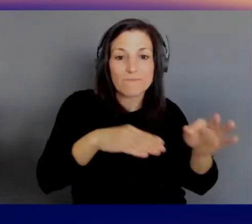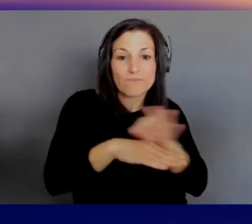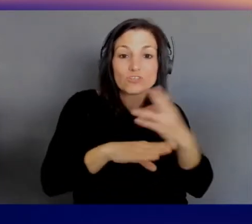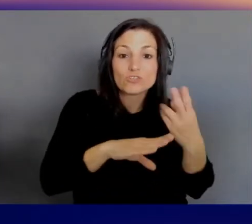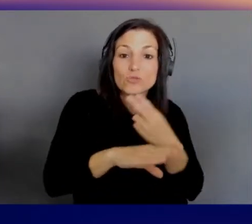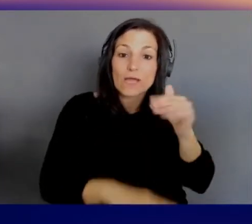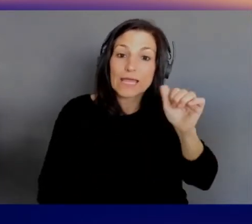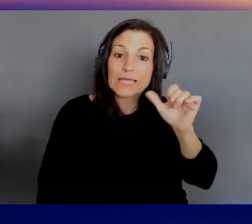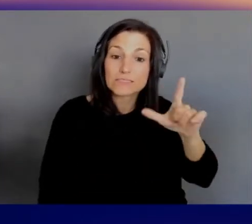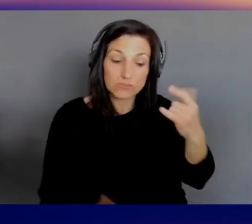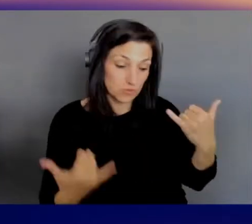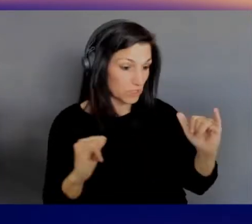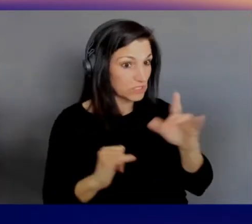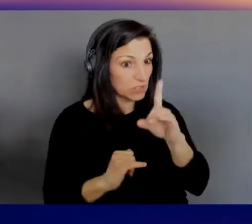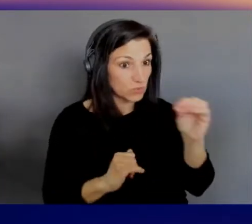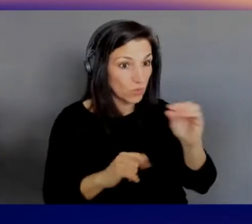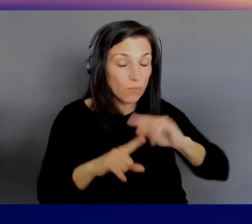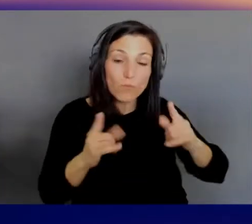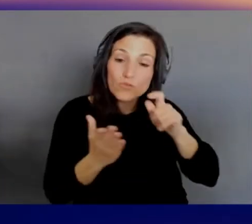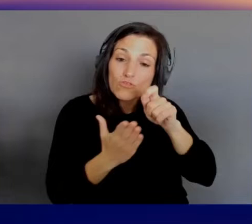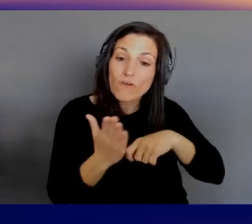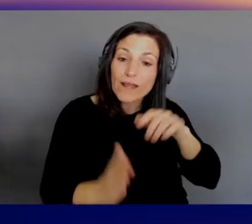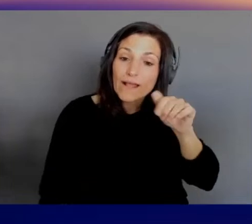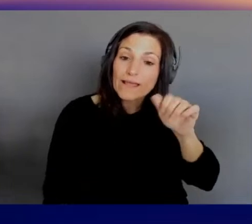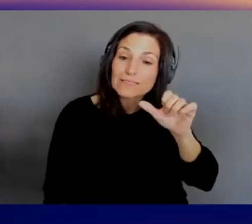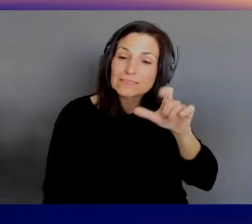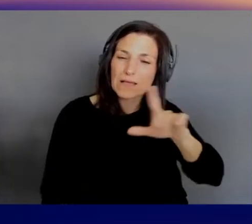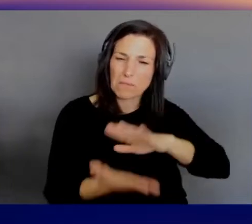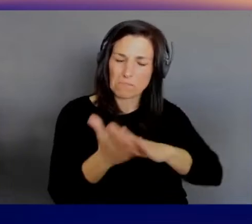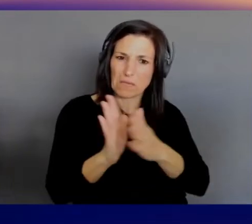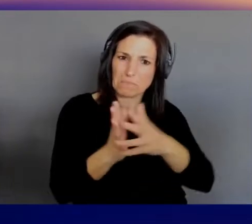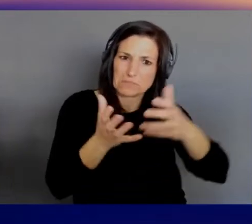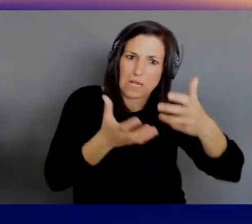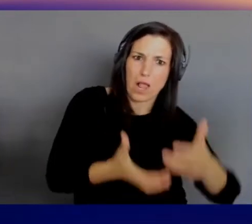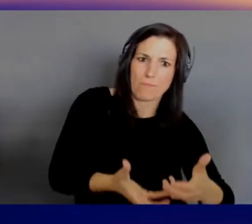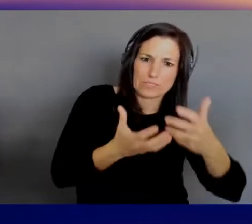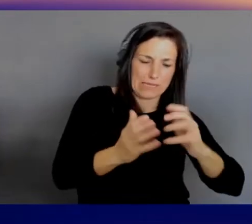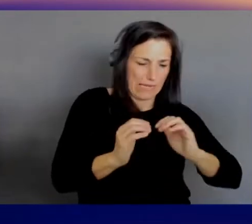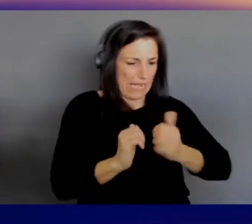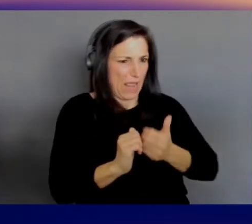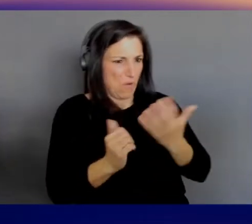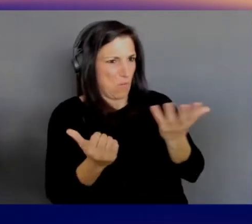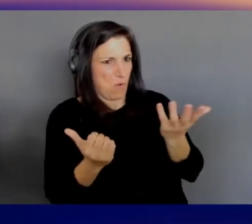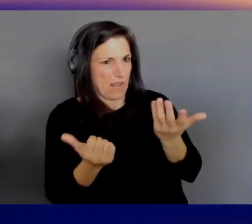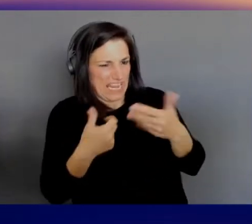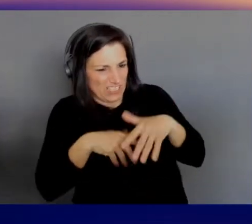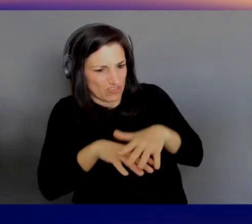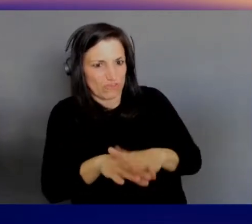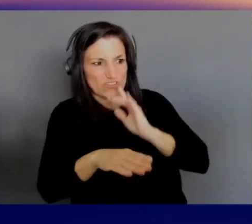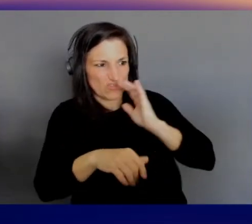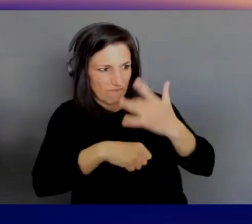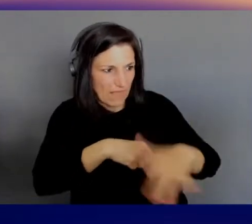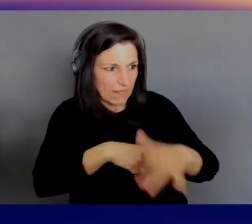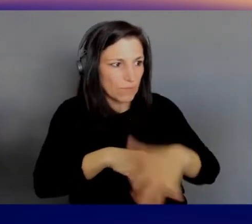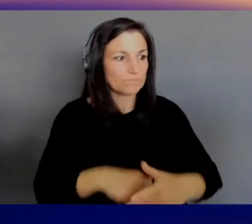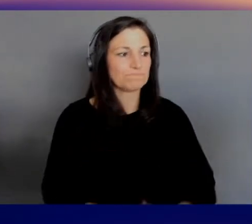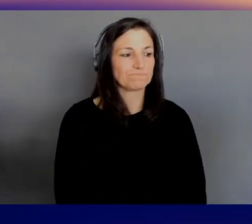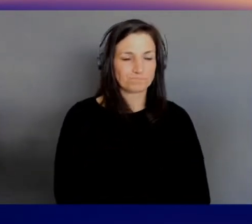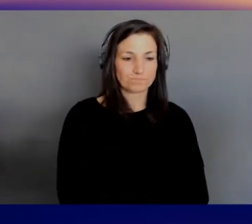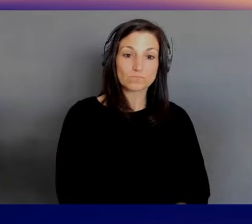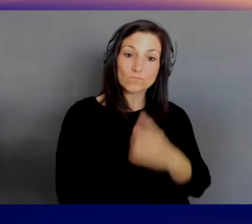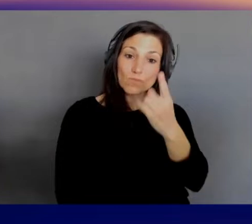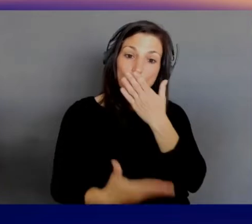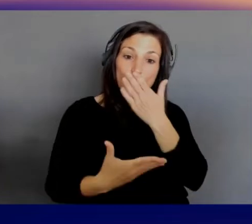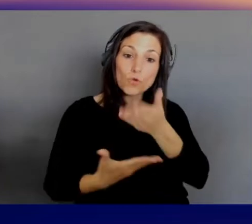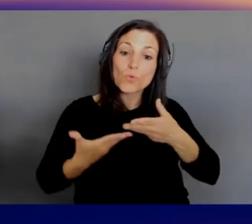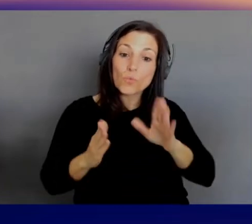writing ASLs, it becomes a little bit cumbersome as to how and what integrations that are available. One good way to start with, if you start